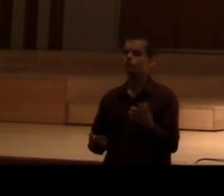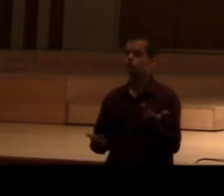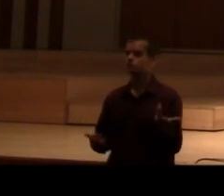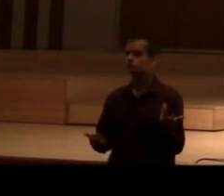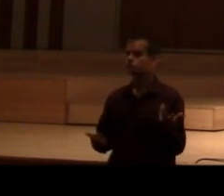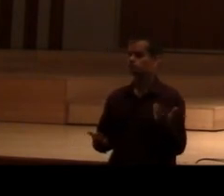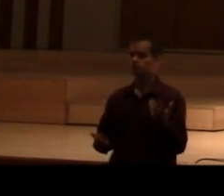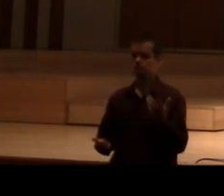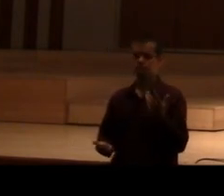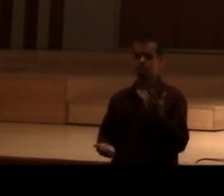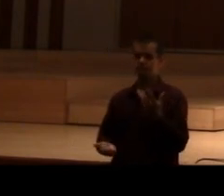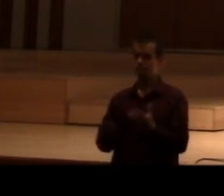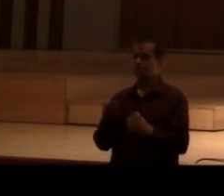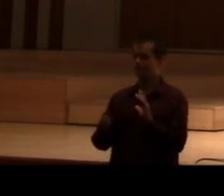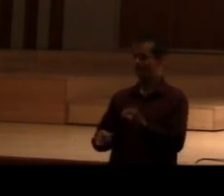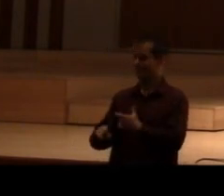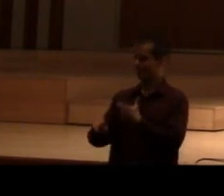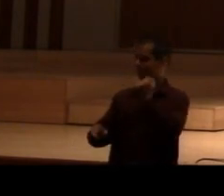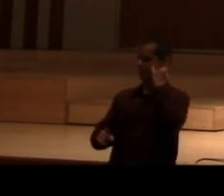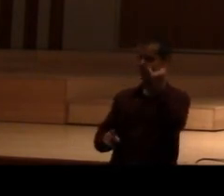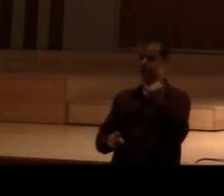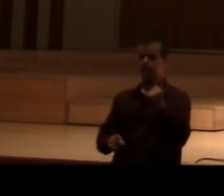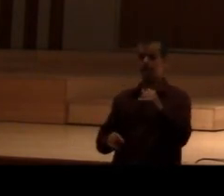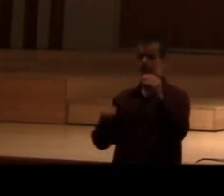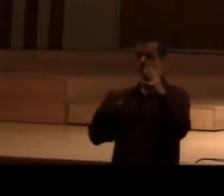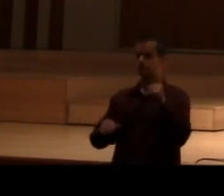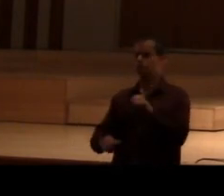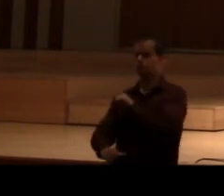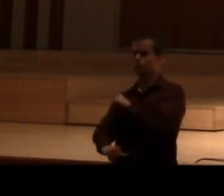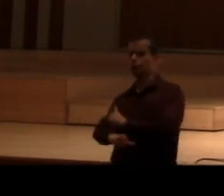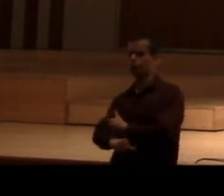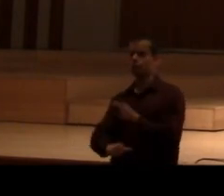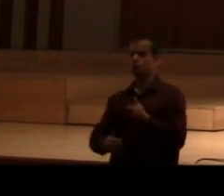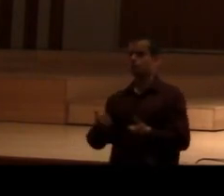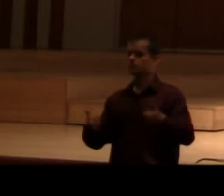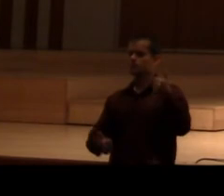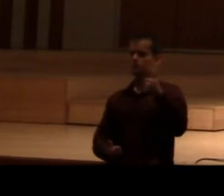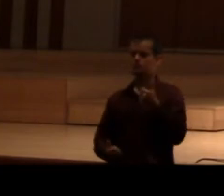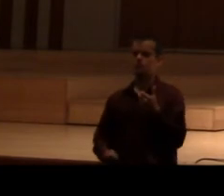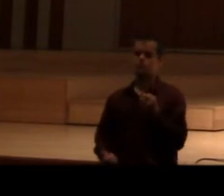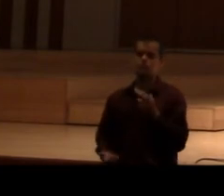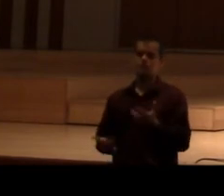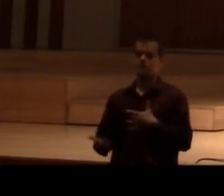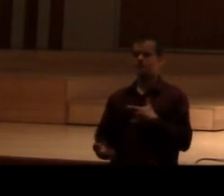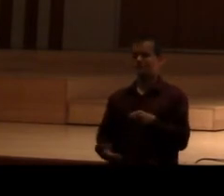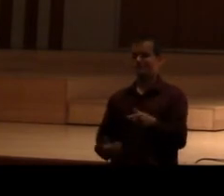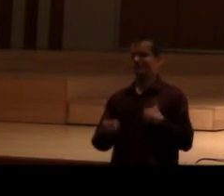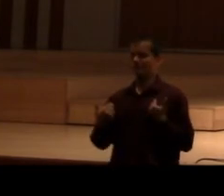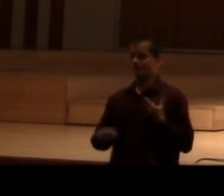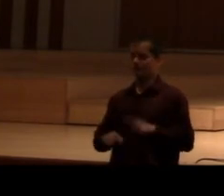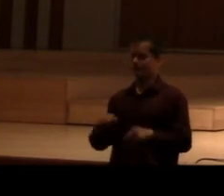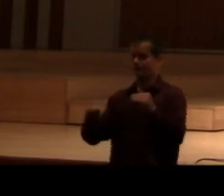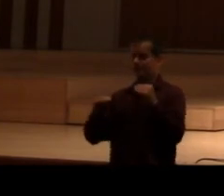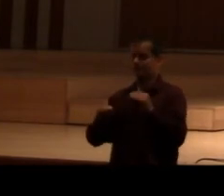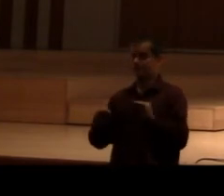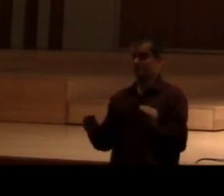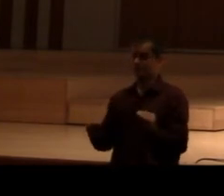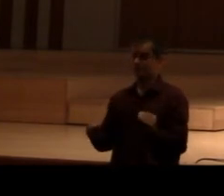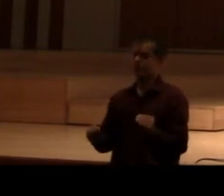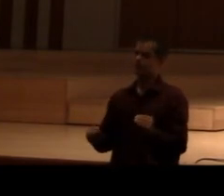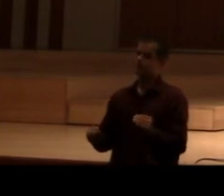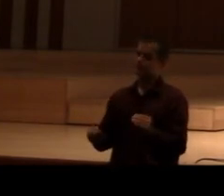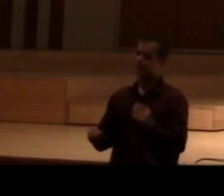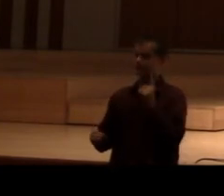need to be authoritative or superior, or the idea that they're younger, they can't teach me anything, I feel like this is a bit